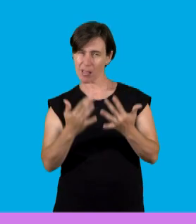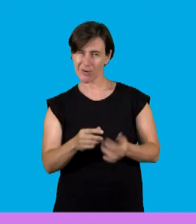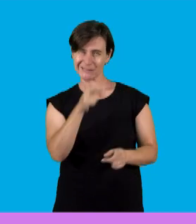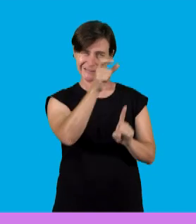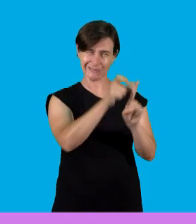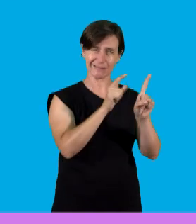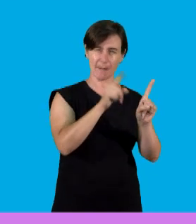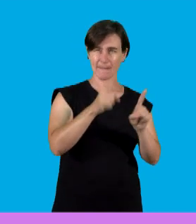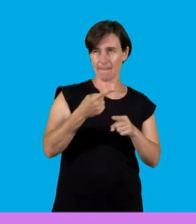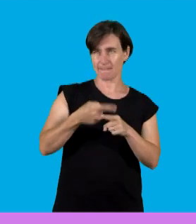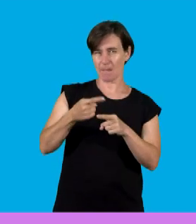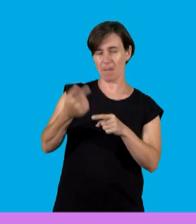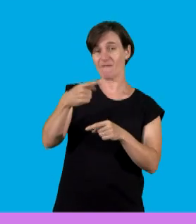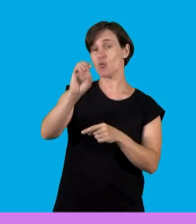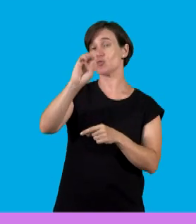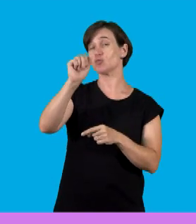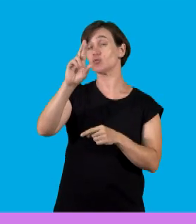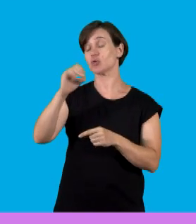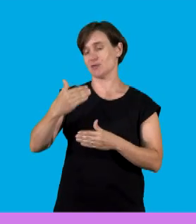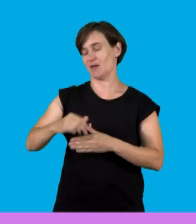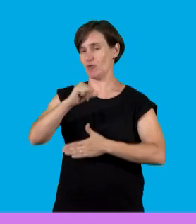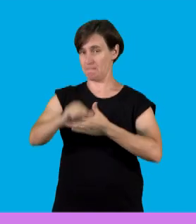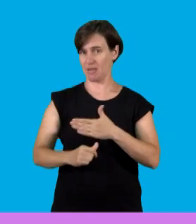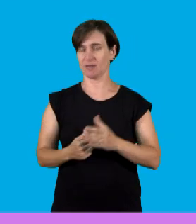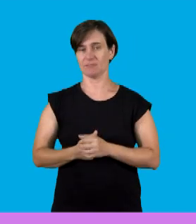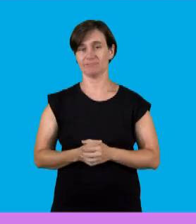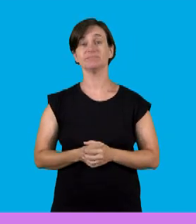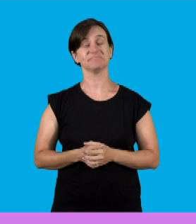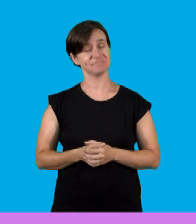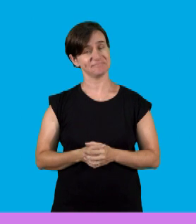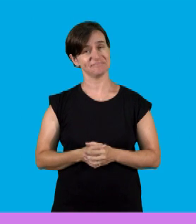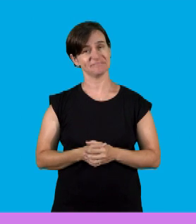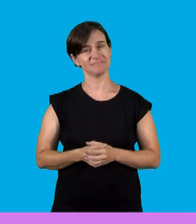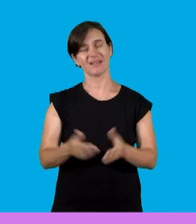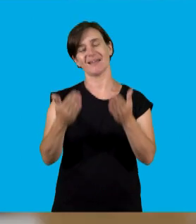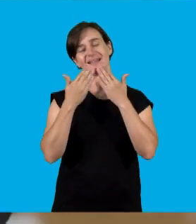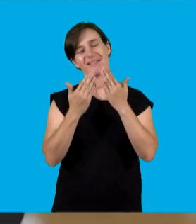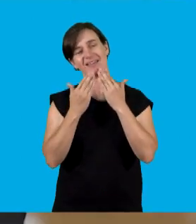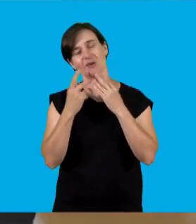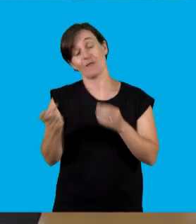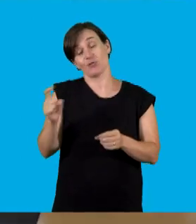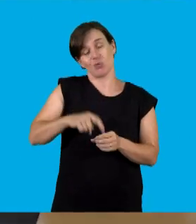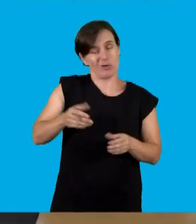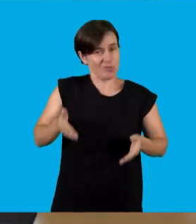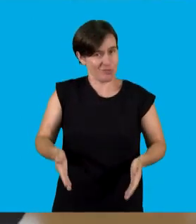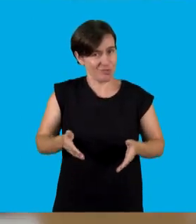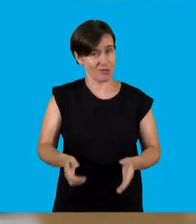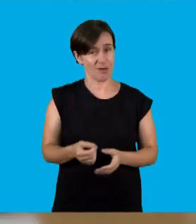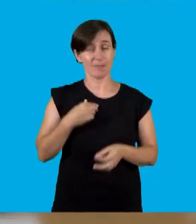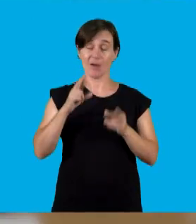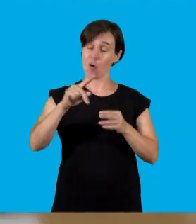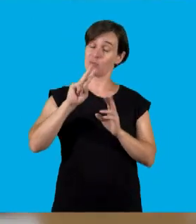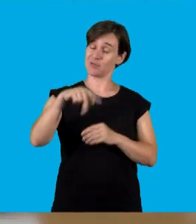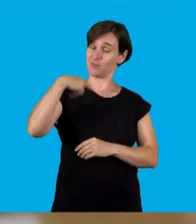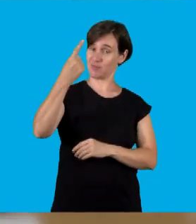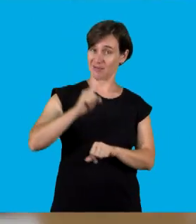much Keith must pay towards SARS on a monthly basis. All right, guys, thank you so much for joining us today. Hope to see